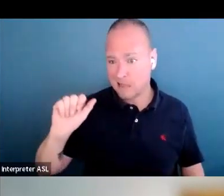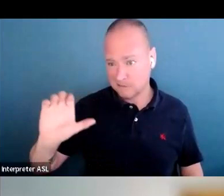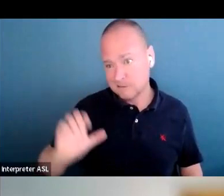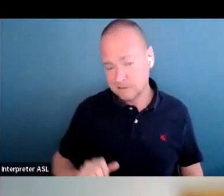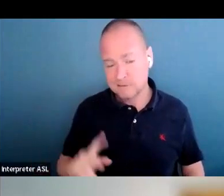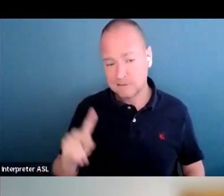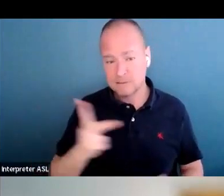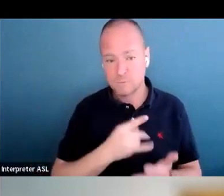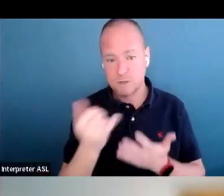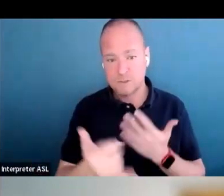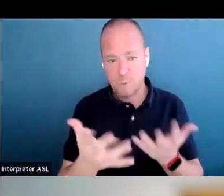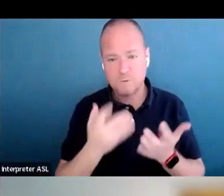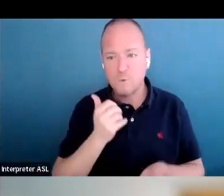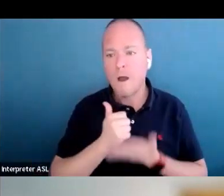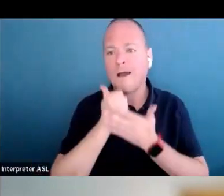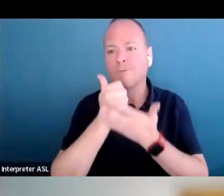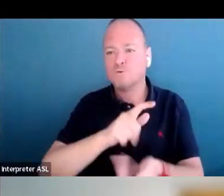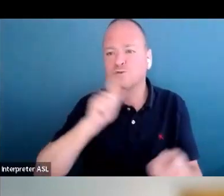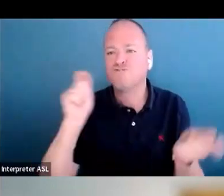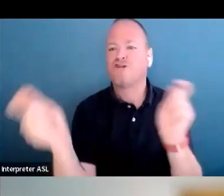aims to help change that.